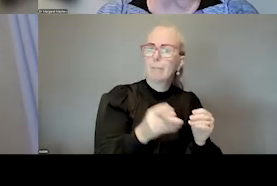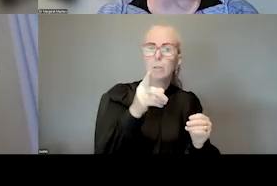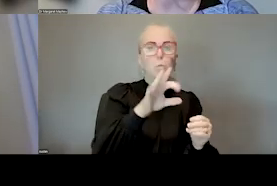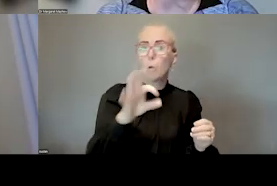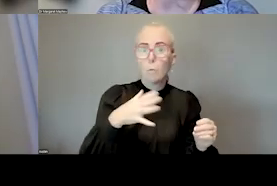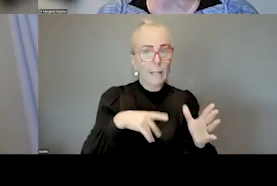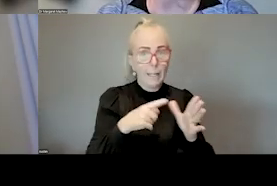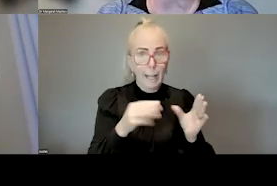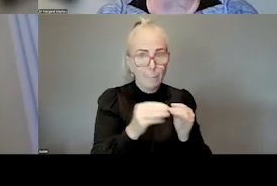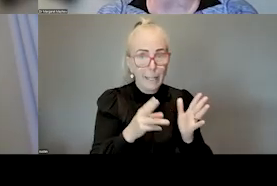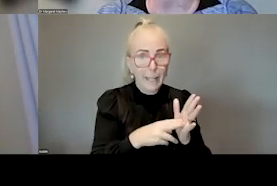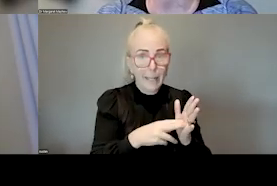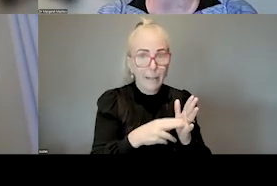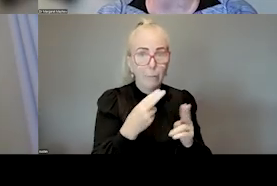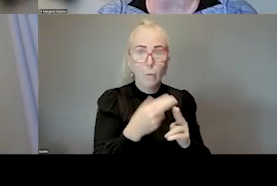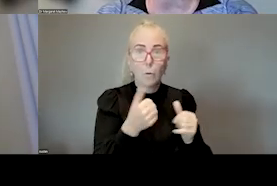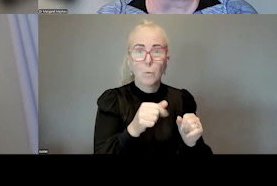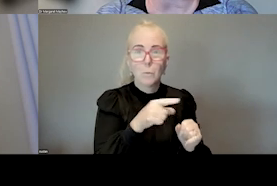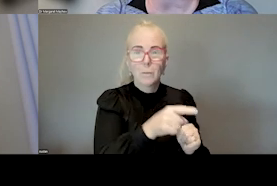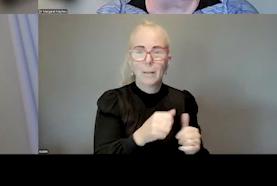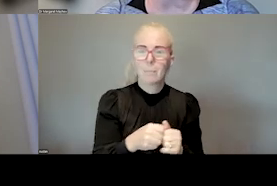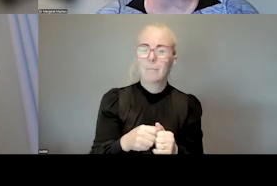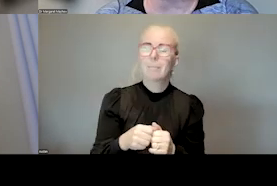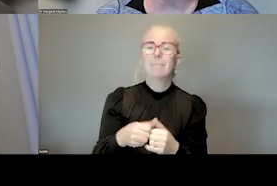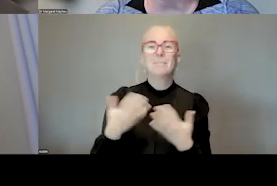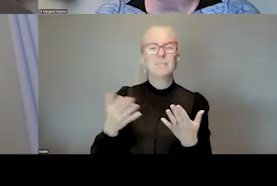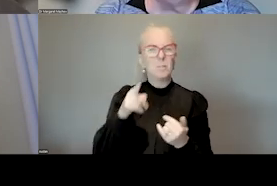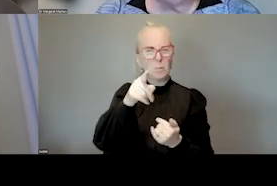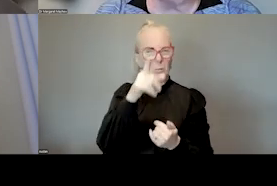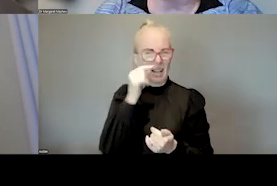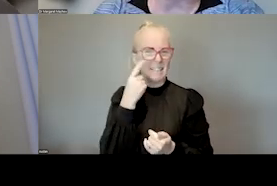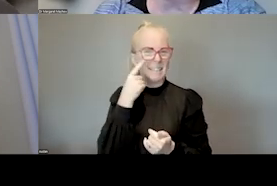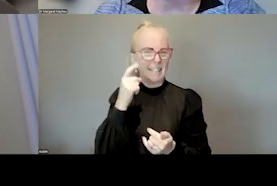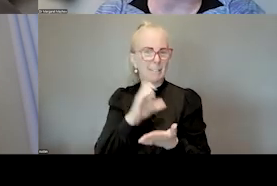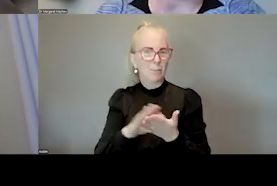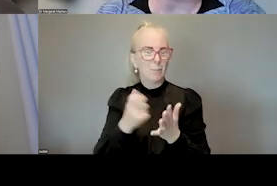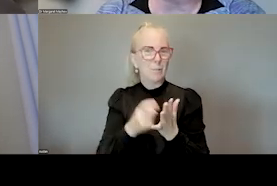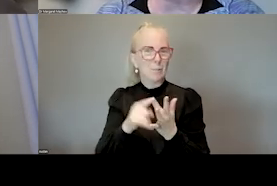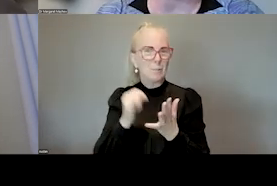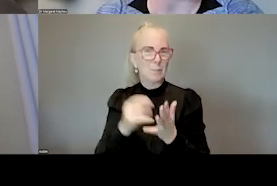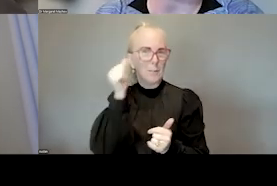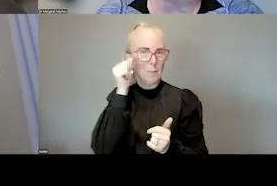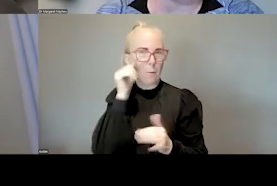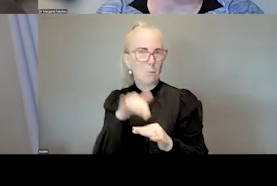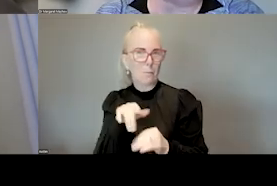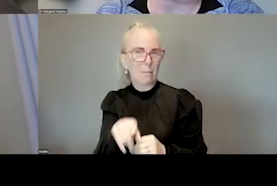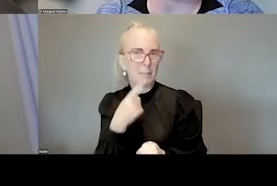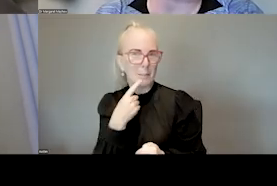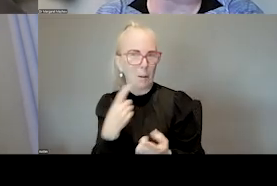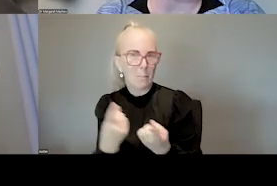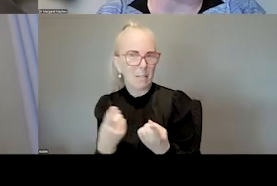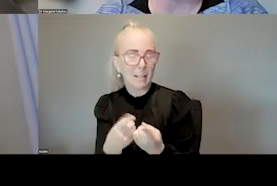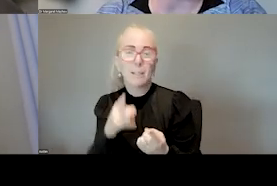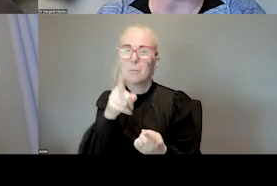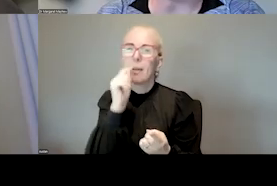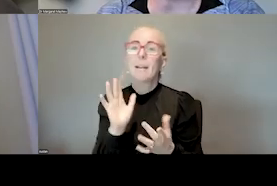as you can tell by Christopher's incredibly informed response, Artist Services, any question, get in contact, and they can give